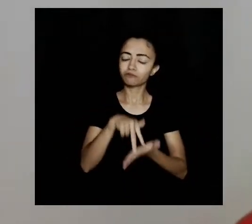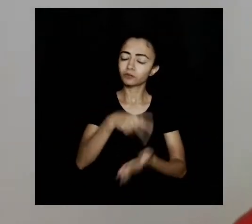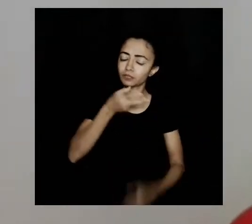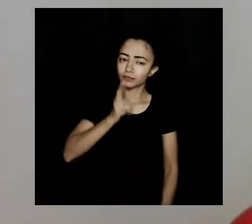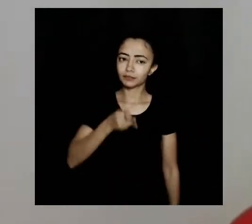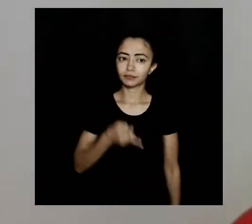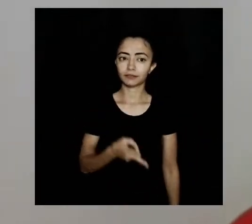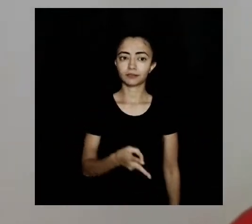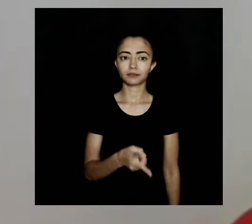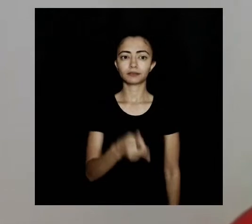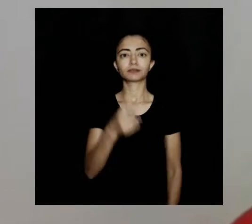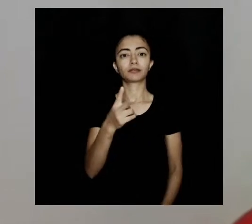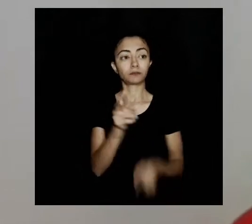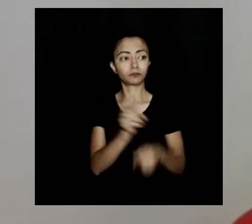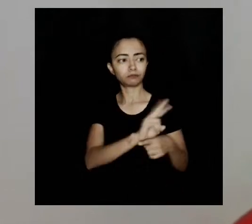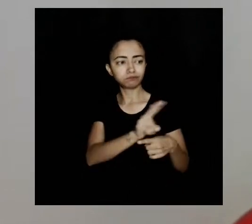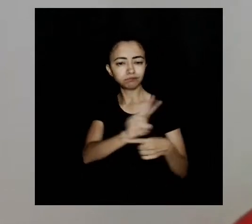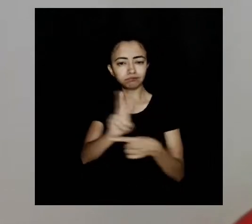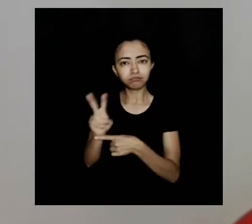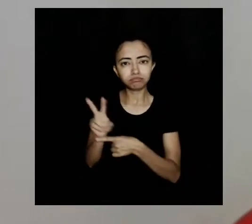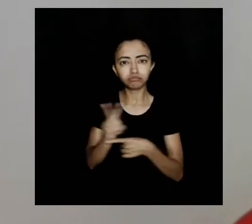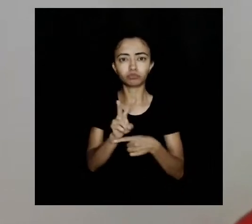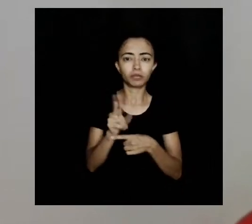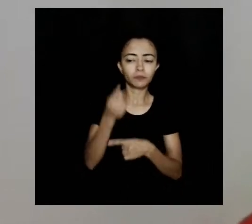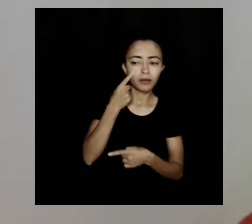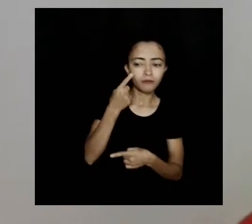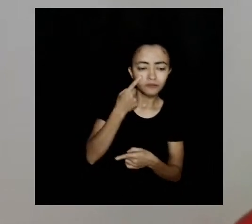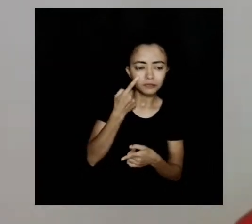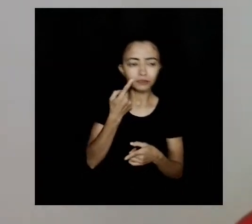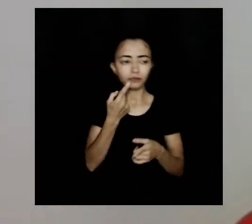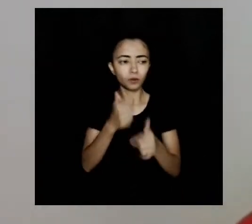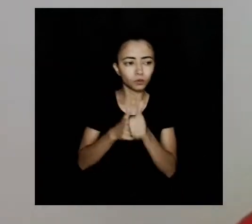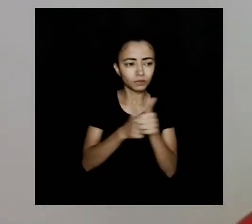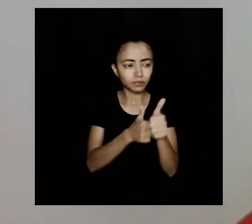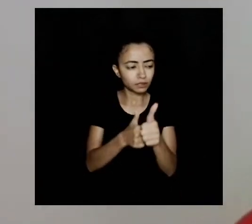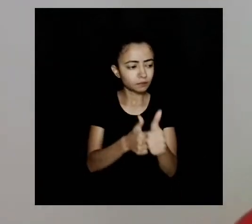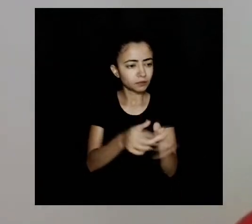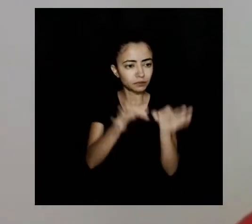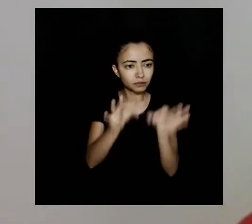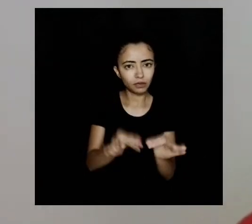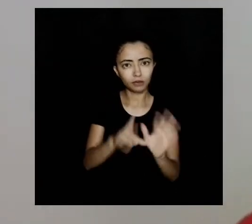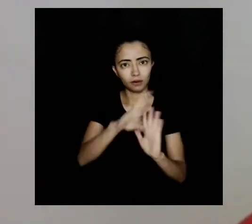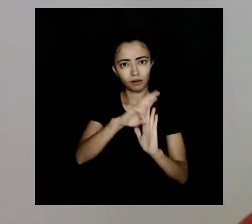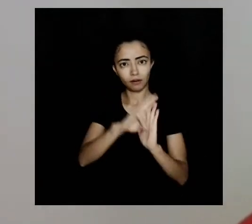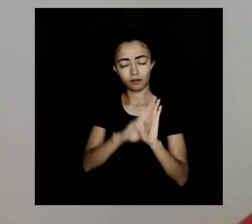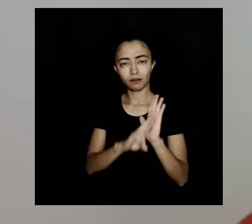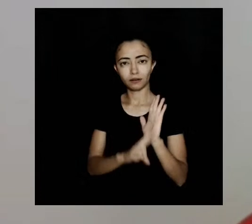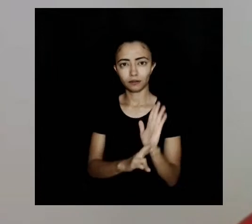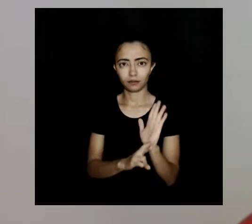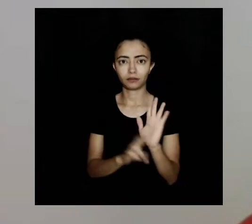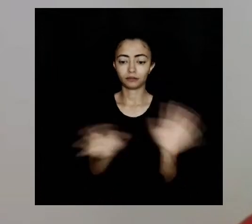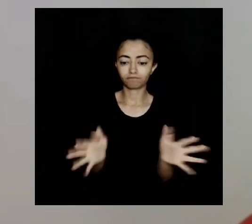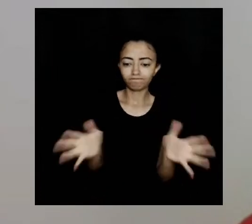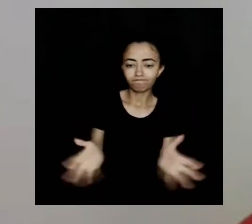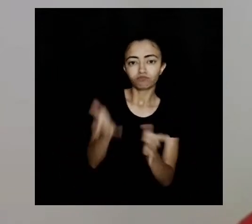really stern, firm people who really do work and maintain the code and surveil